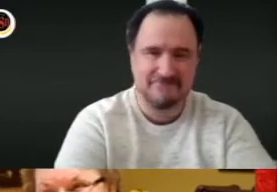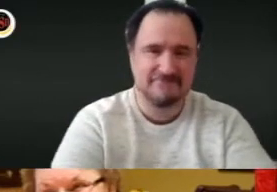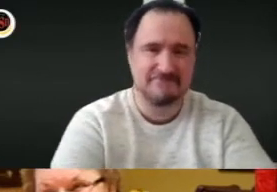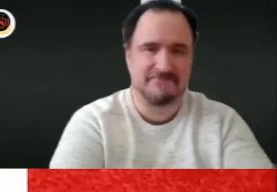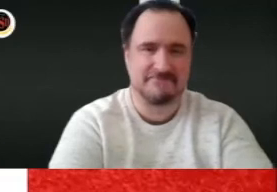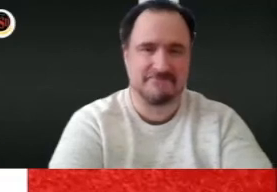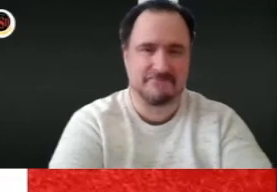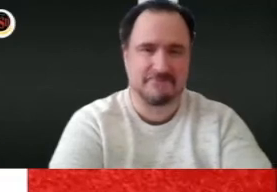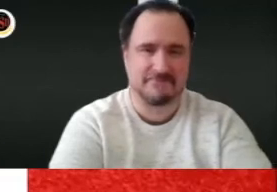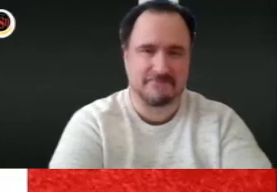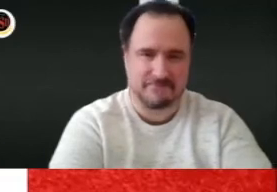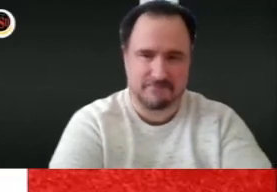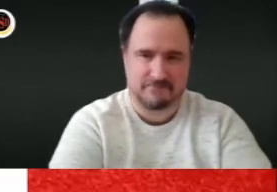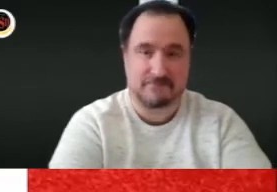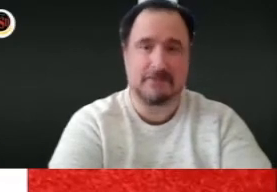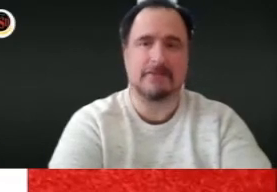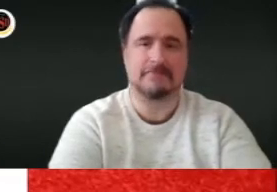that.